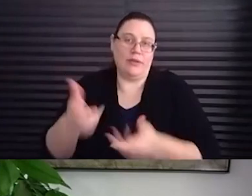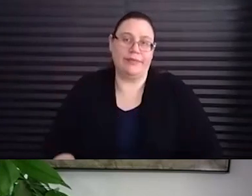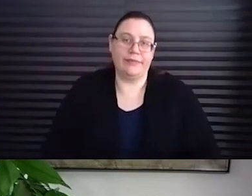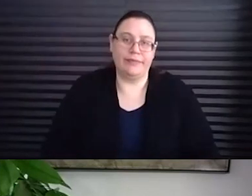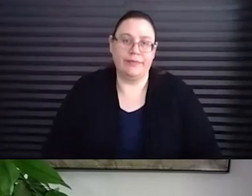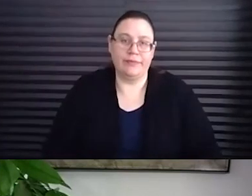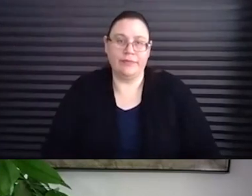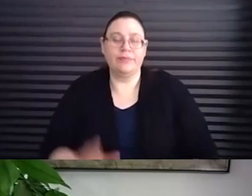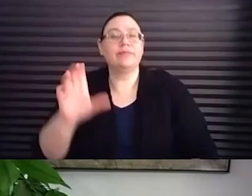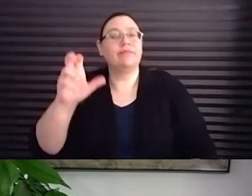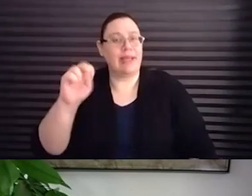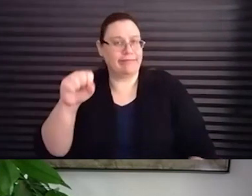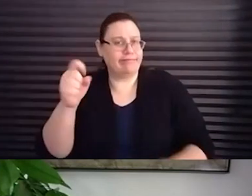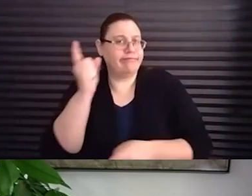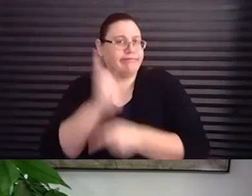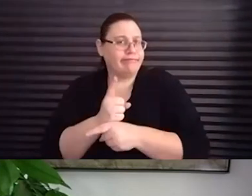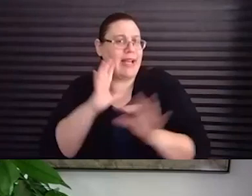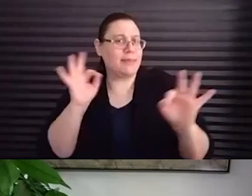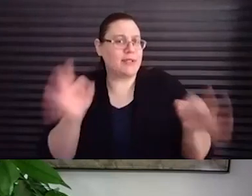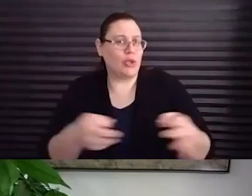Yeah, absolutely.